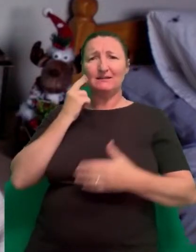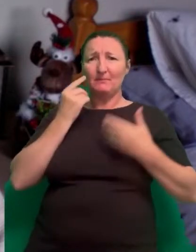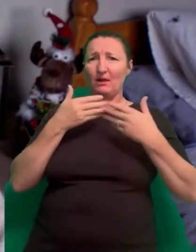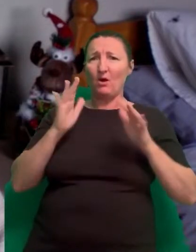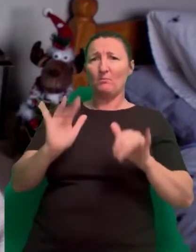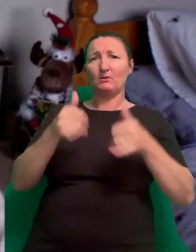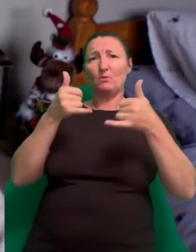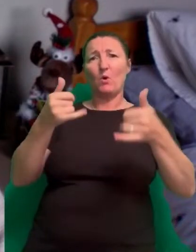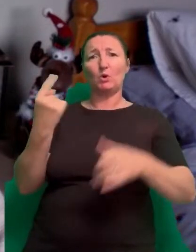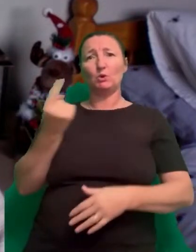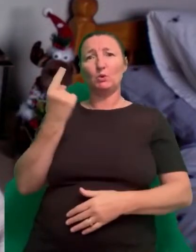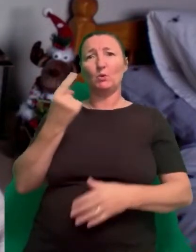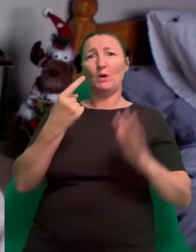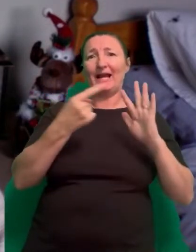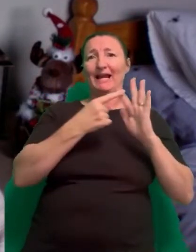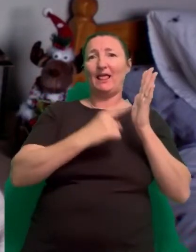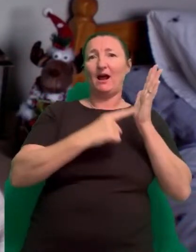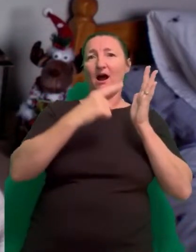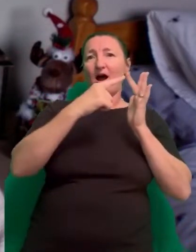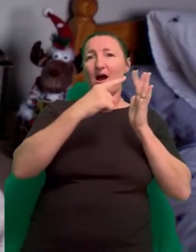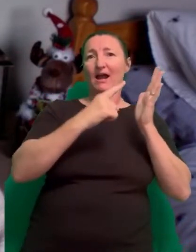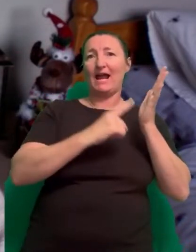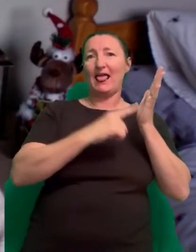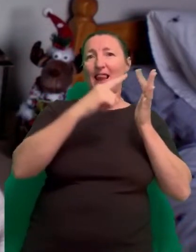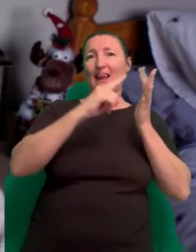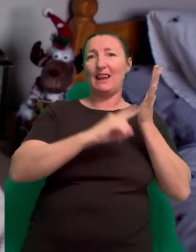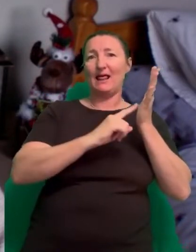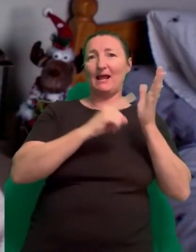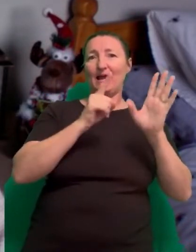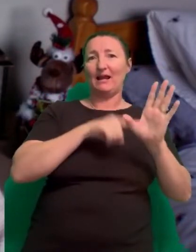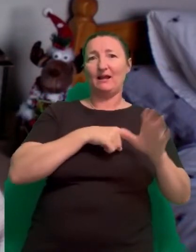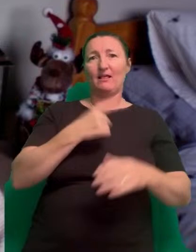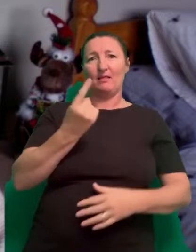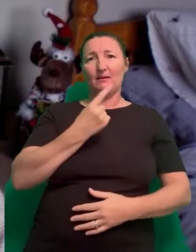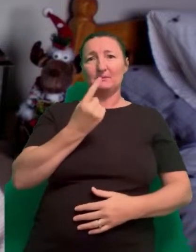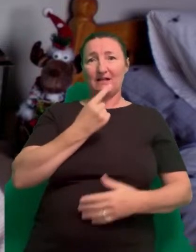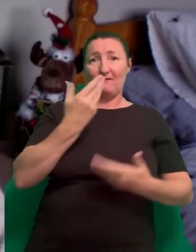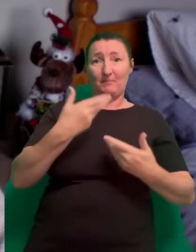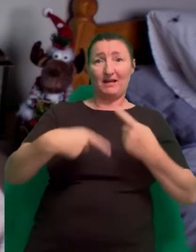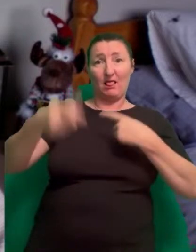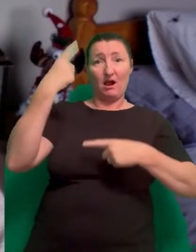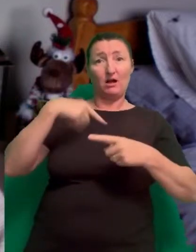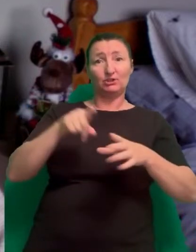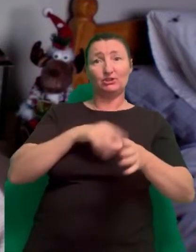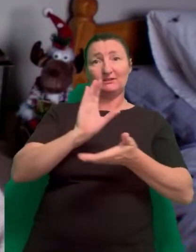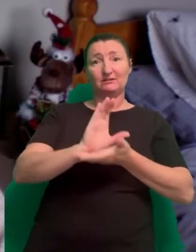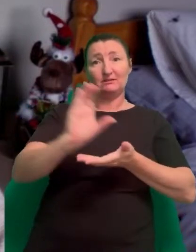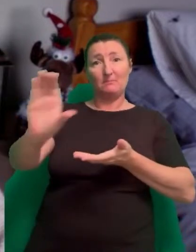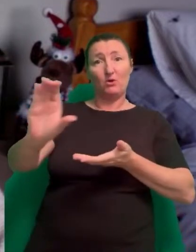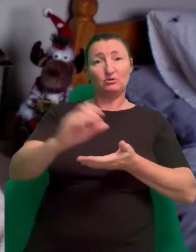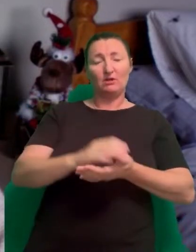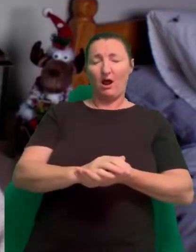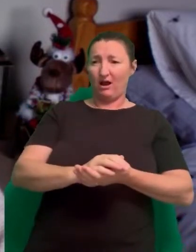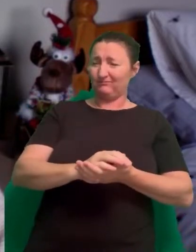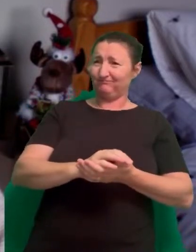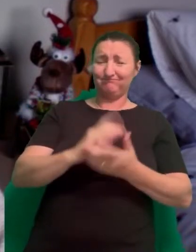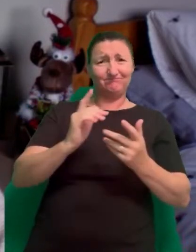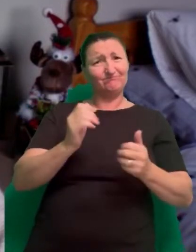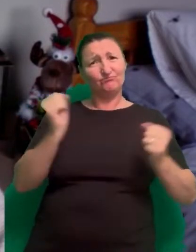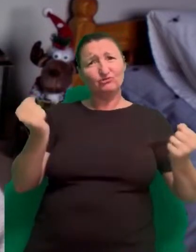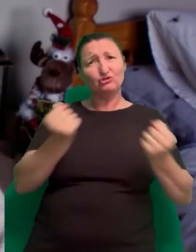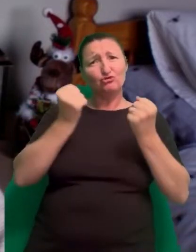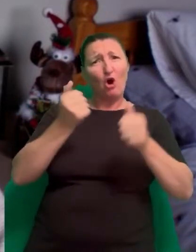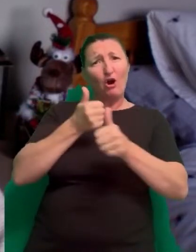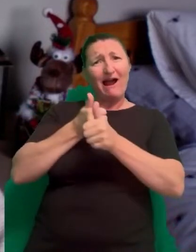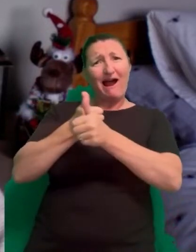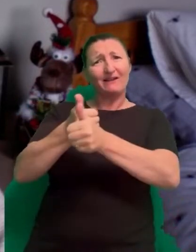our Simply Open Awards 2023 this year, and that is Eli Lilly. Eli Lilly also sponsored us last year